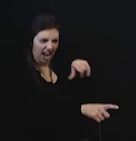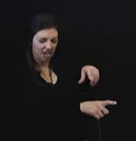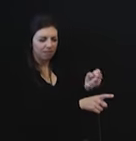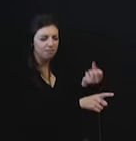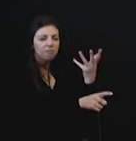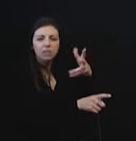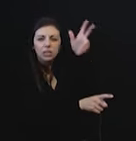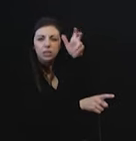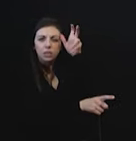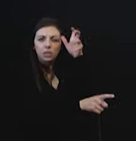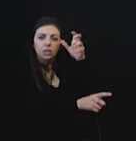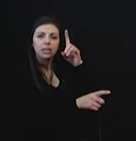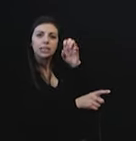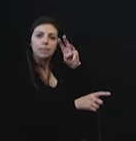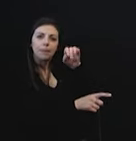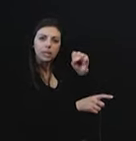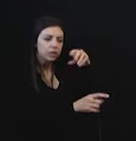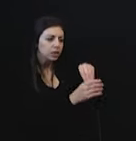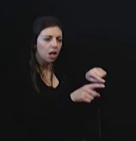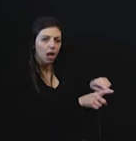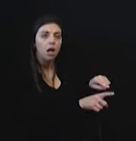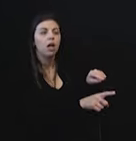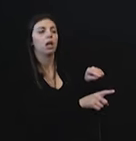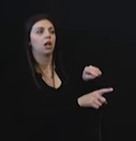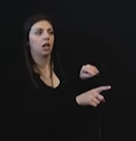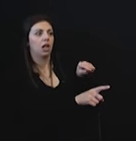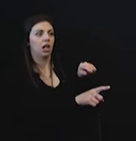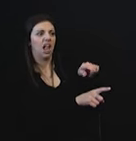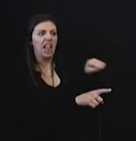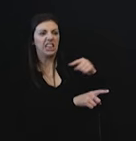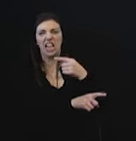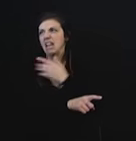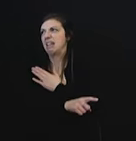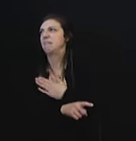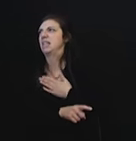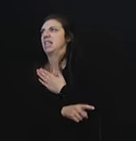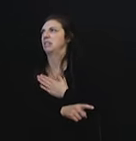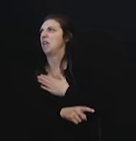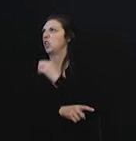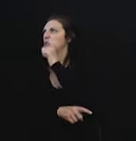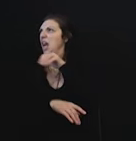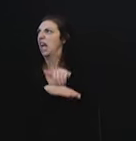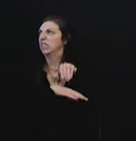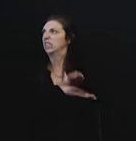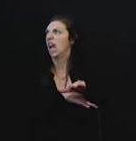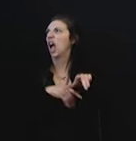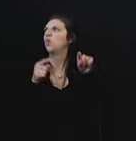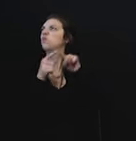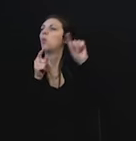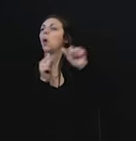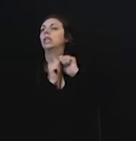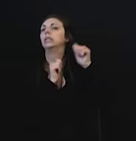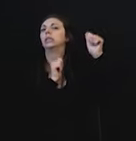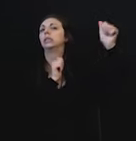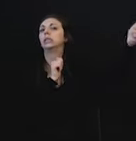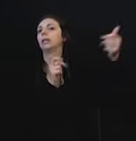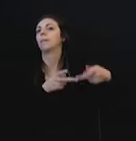spirits begged him again and again not to send them to some distant place.